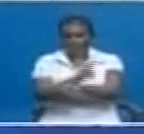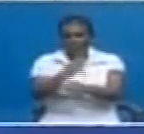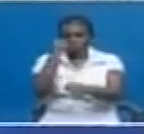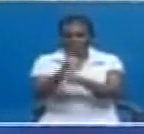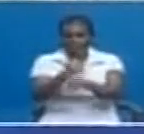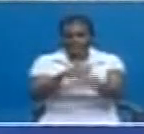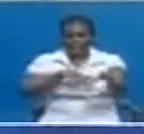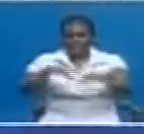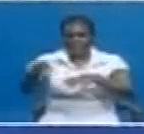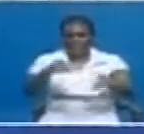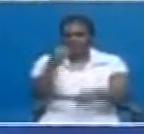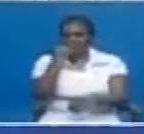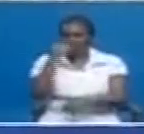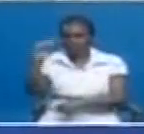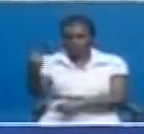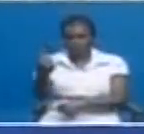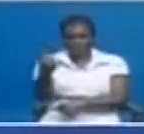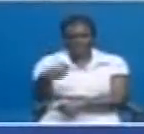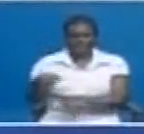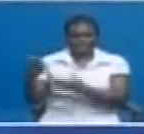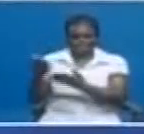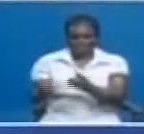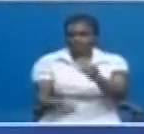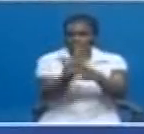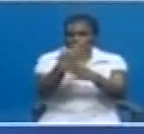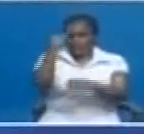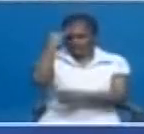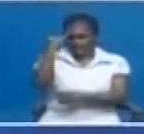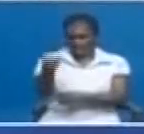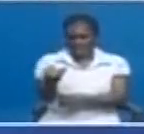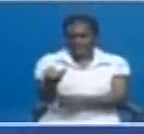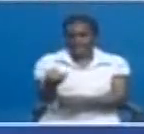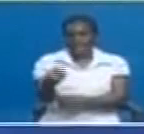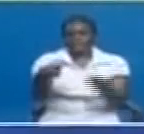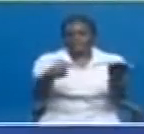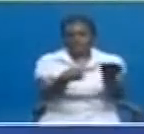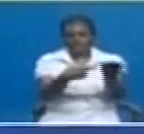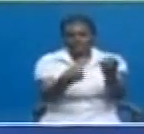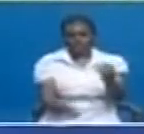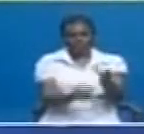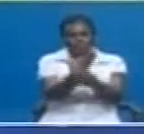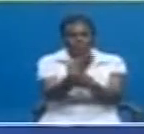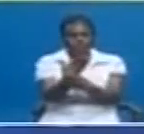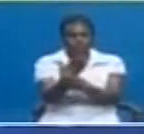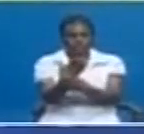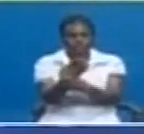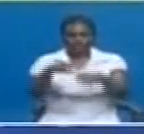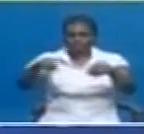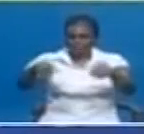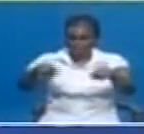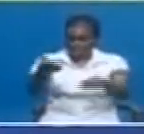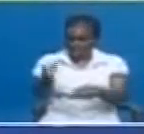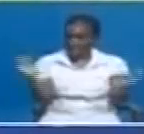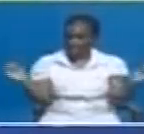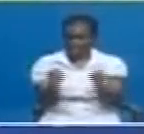making animal feed in Kenya. This is how he came up with hydroponic technology. Instead of soil, you use inert media